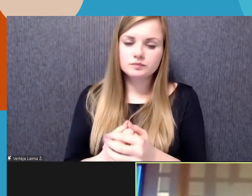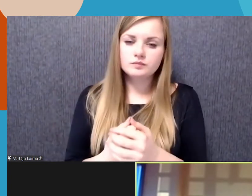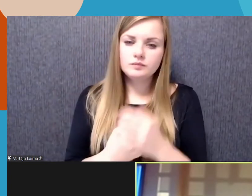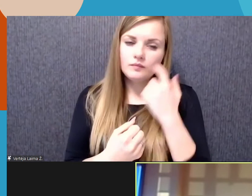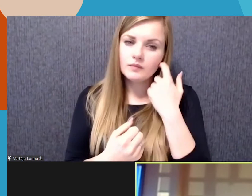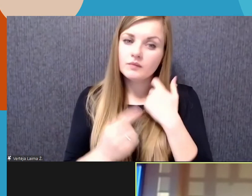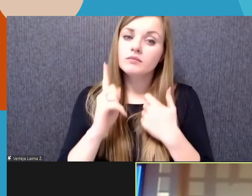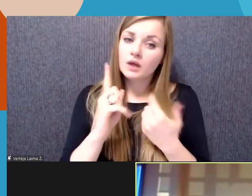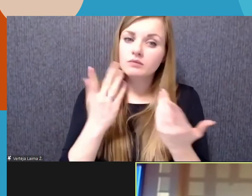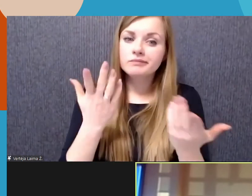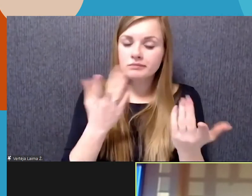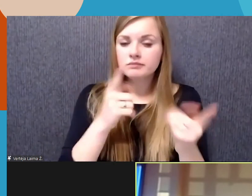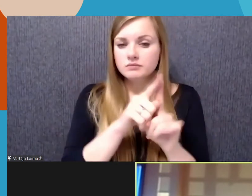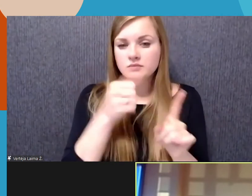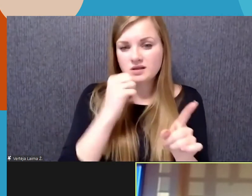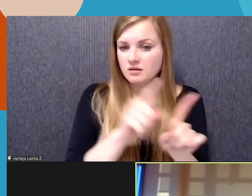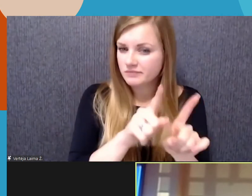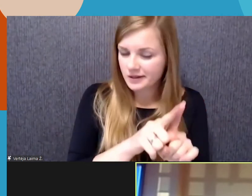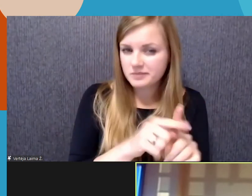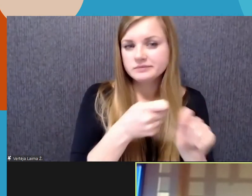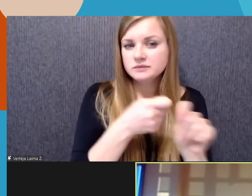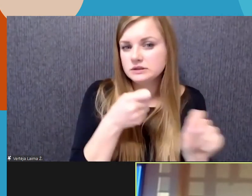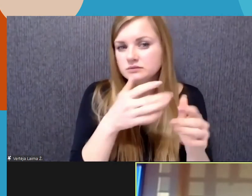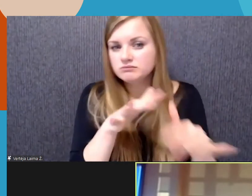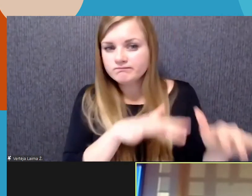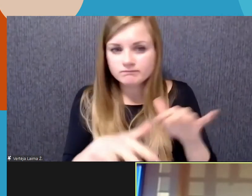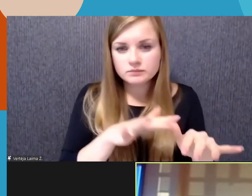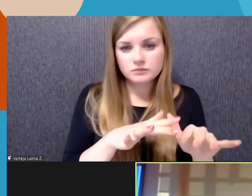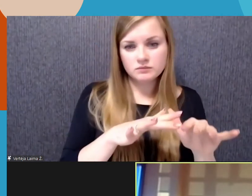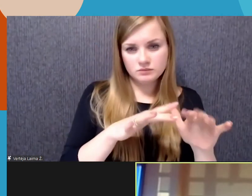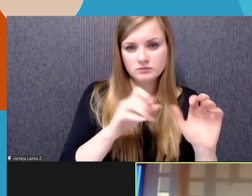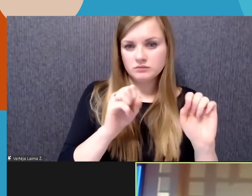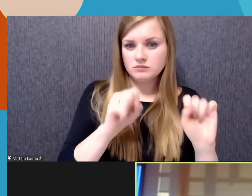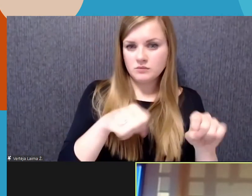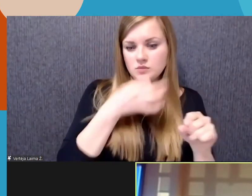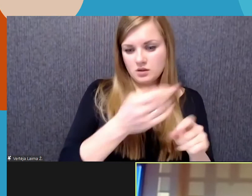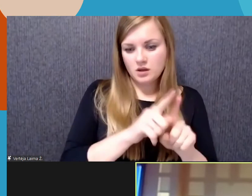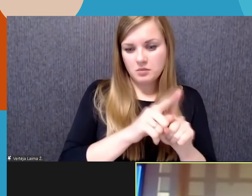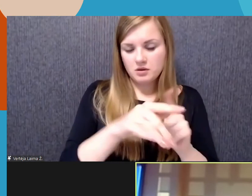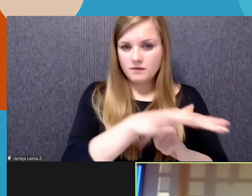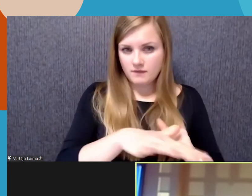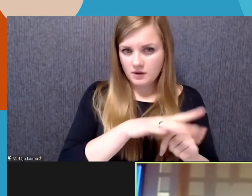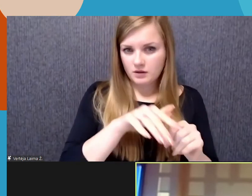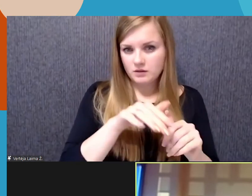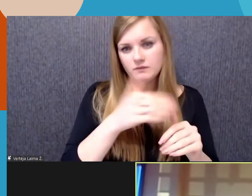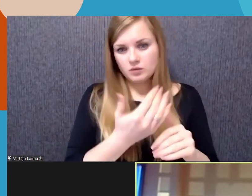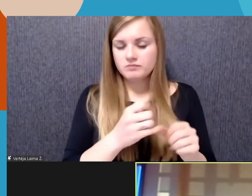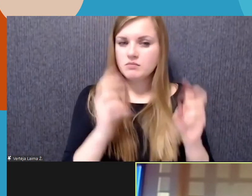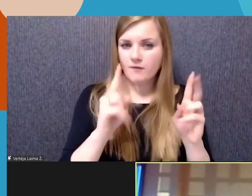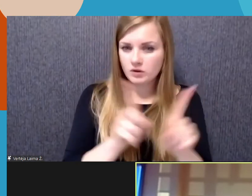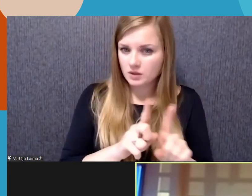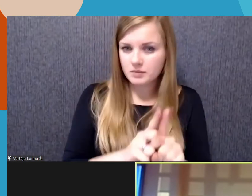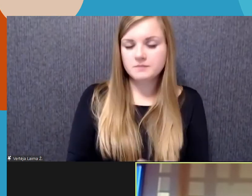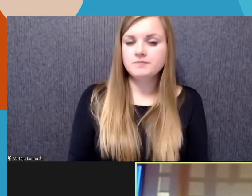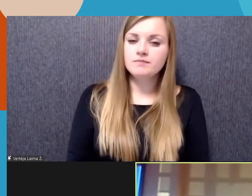The context in Iceland has less pressure. However, it has sufficient pressure for